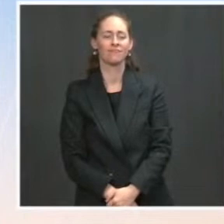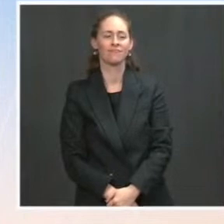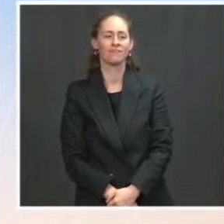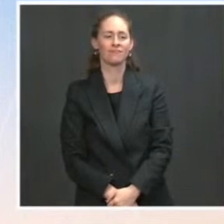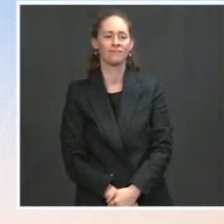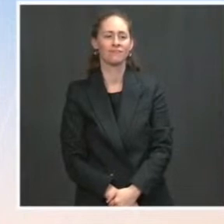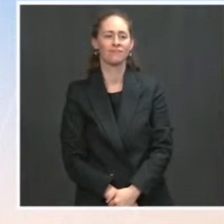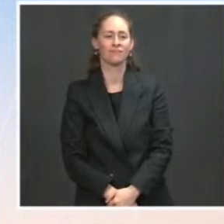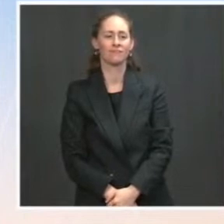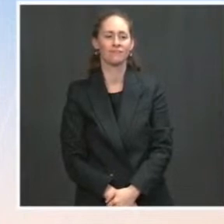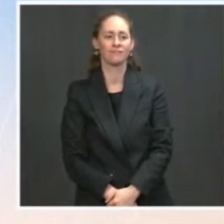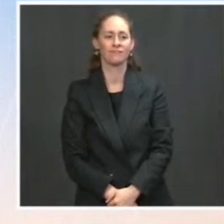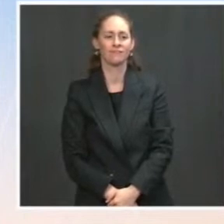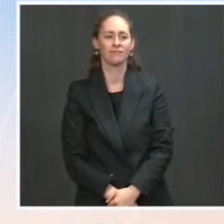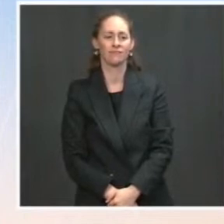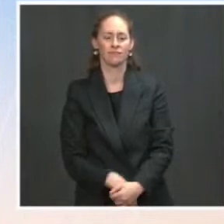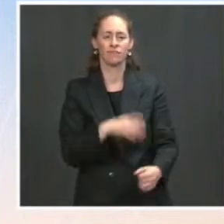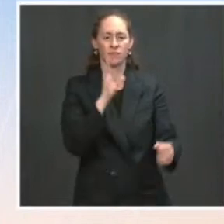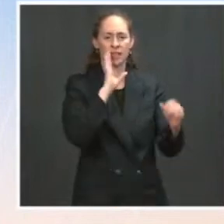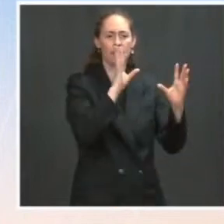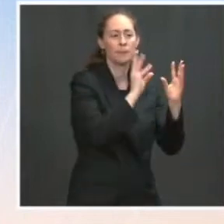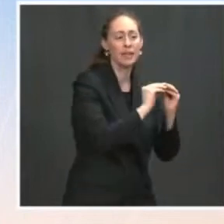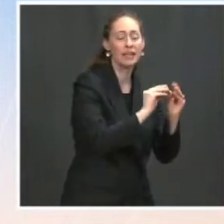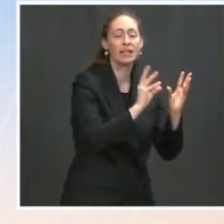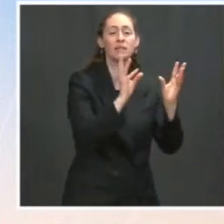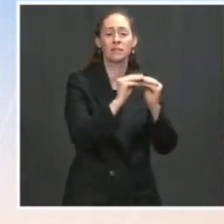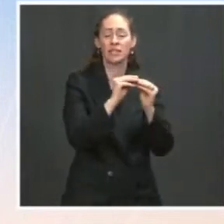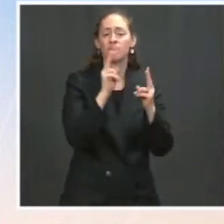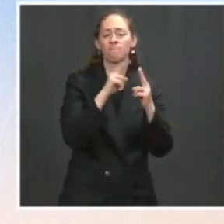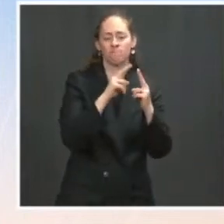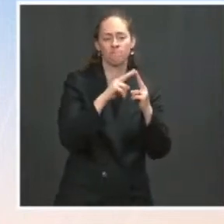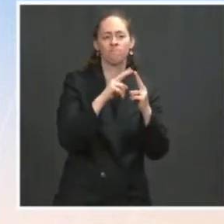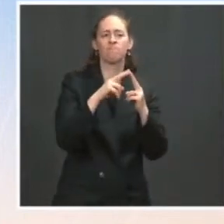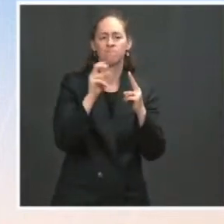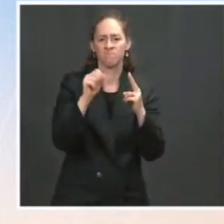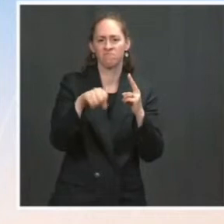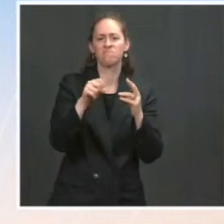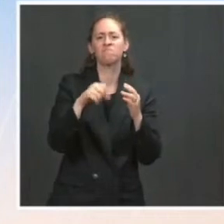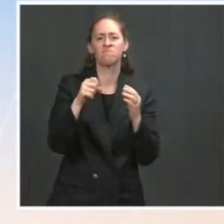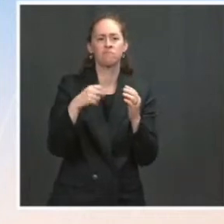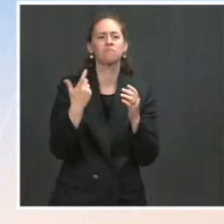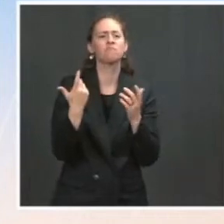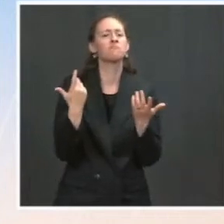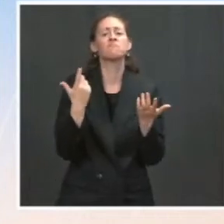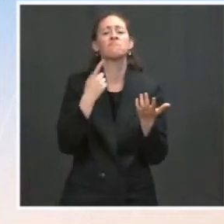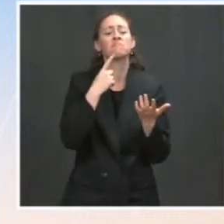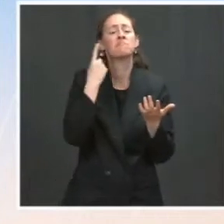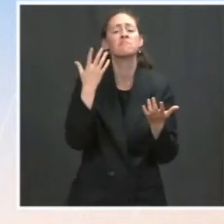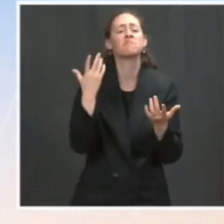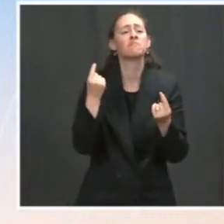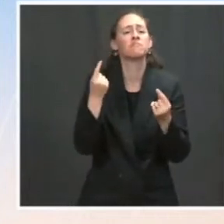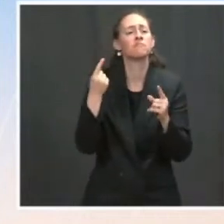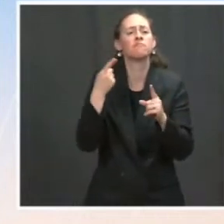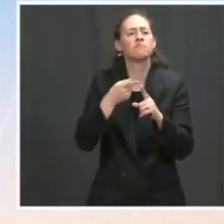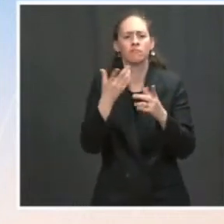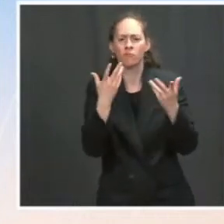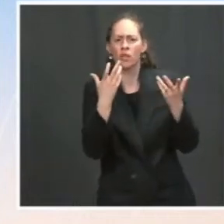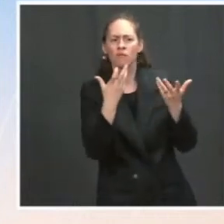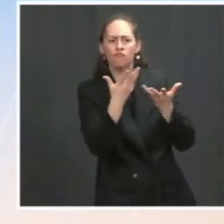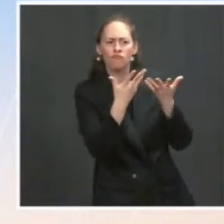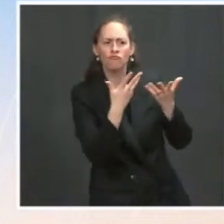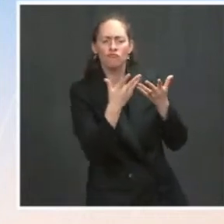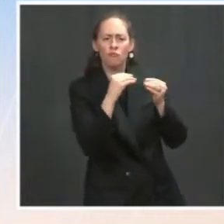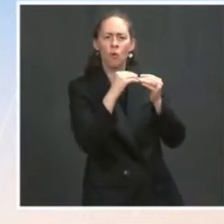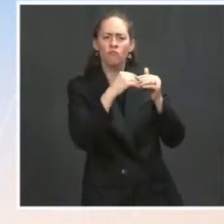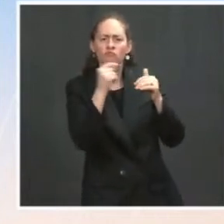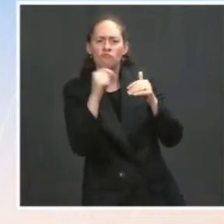group of Republican senators on Thursday. So these are just examples of two senators, additional members he'll be meeting with to discuss the